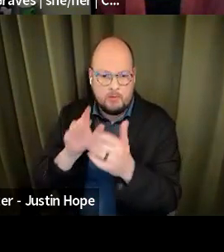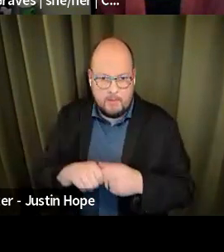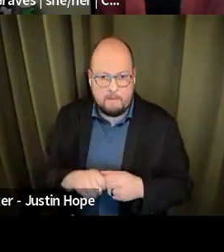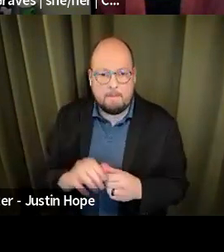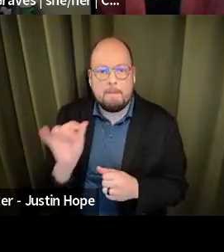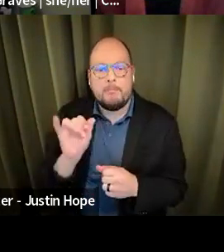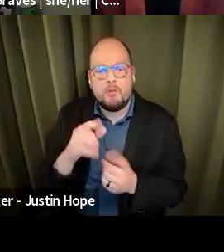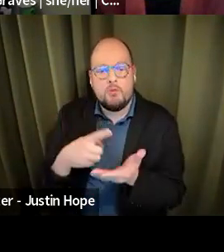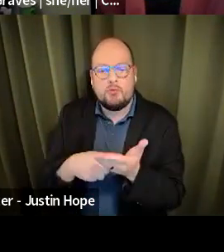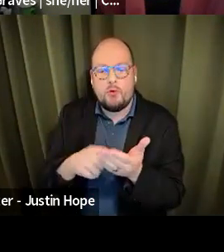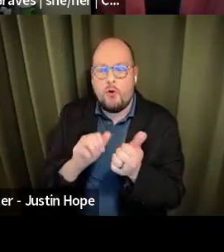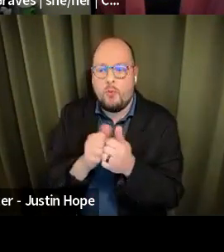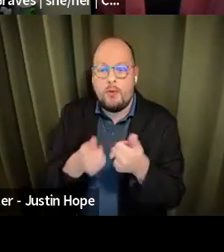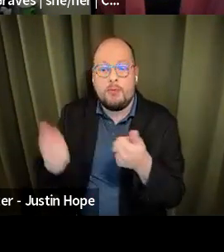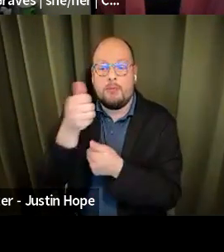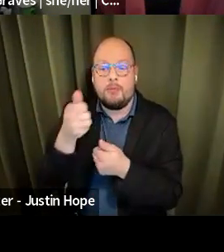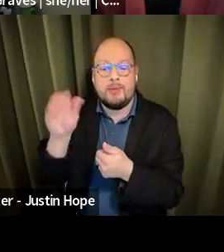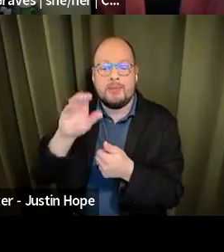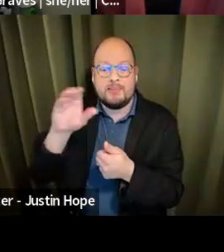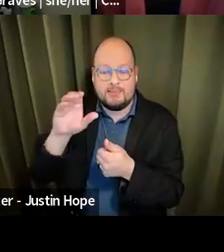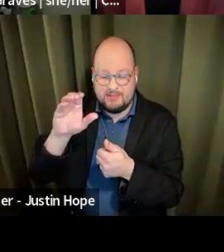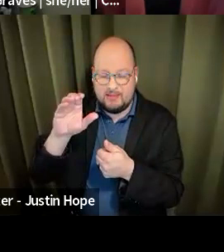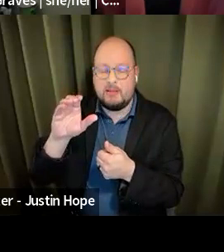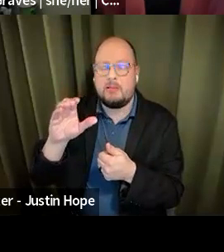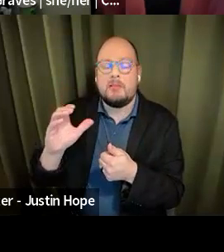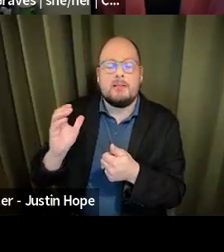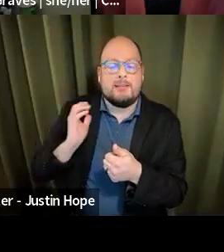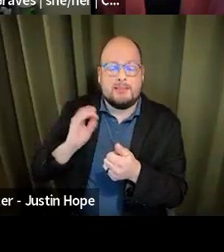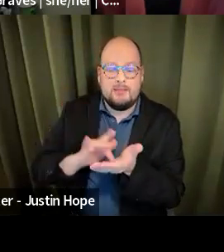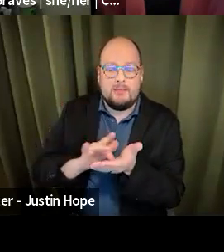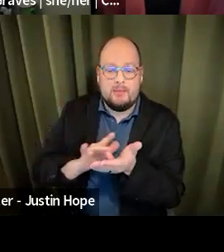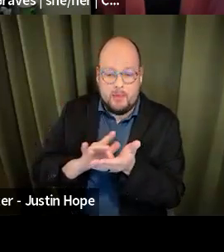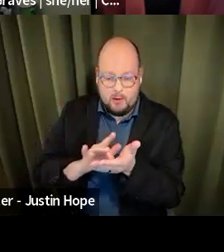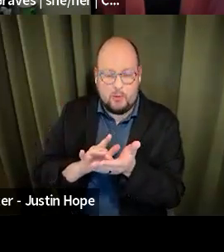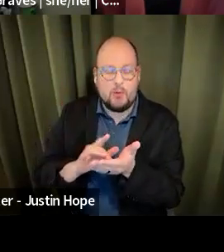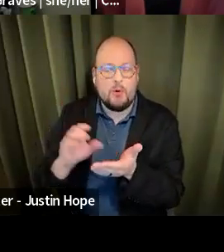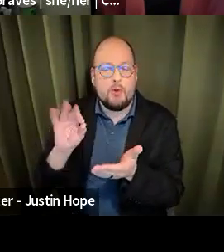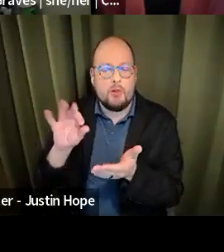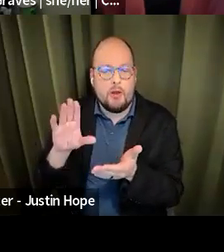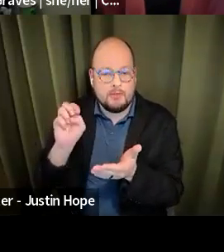in your institution too, the chief medical officer, the chief quality and safety officer. Both